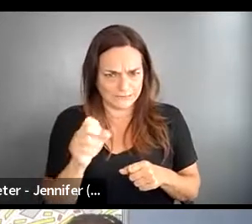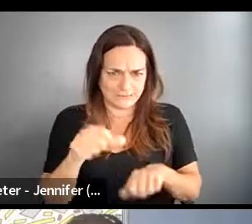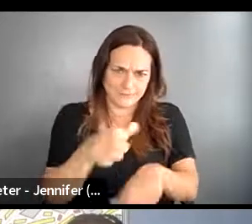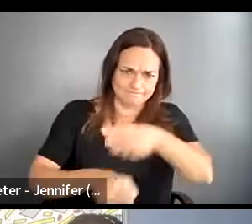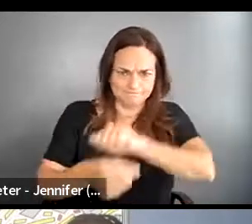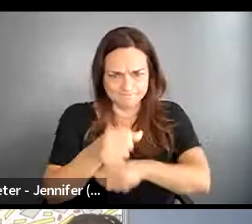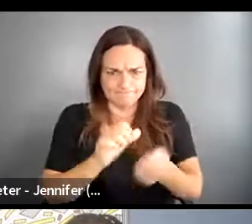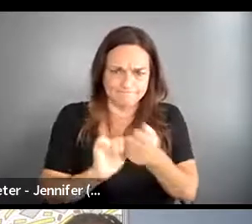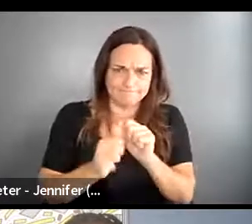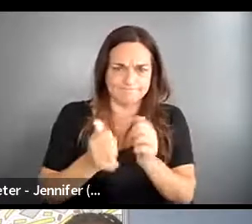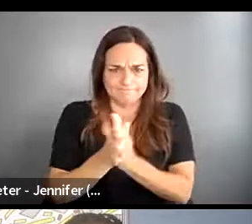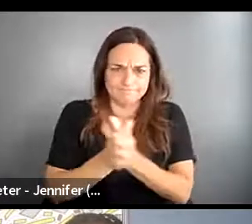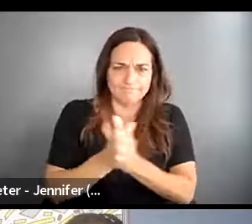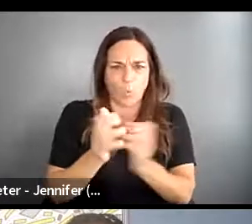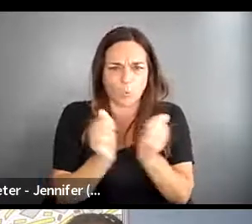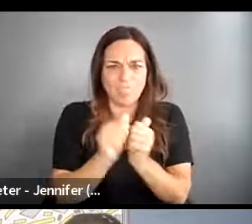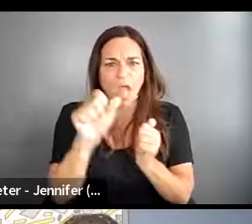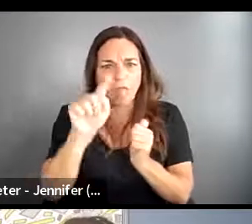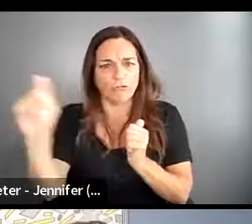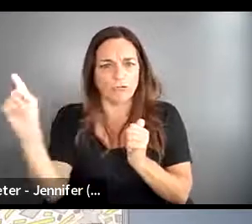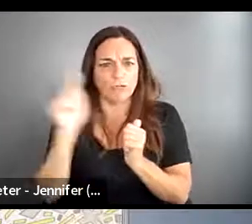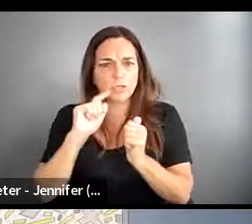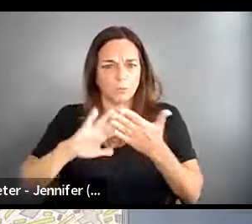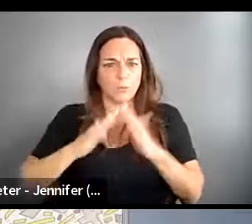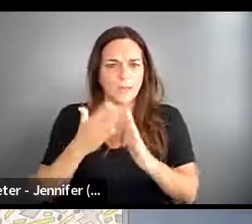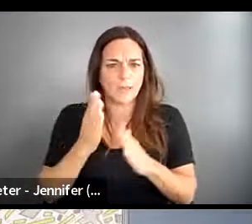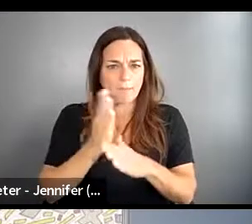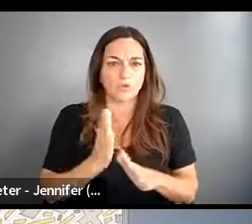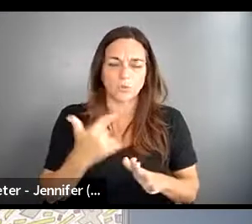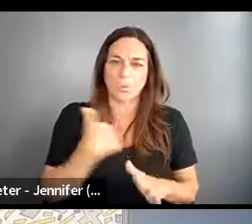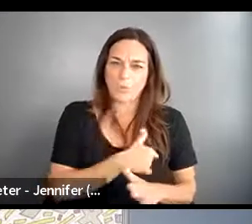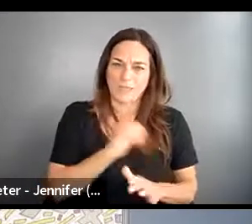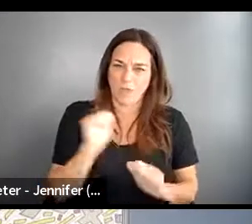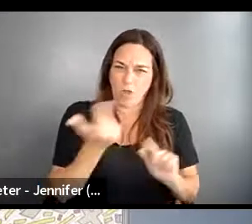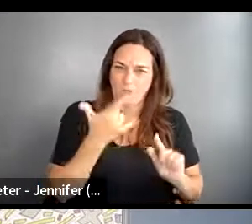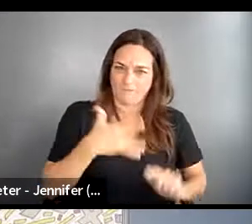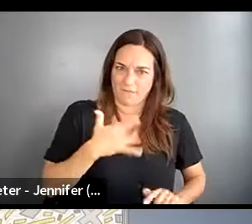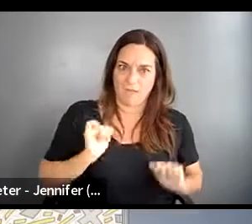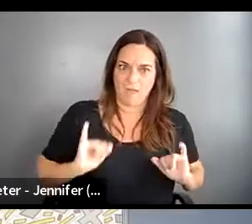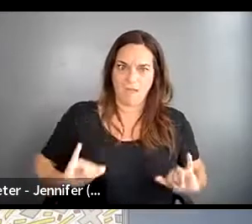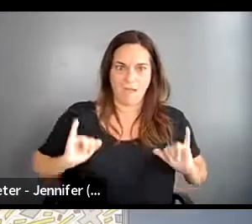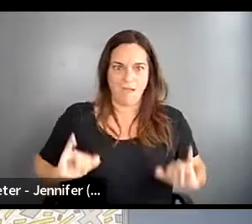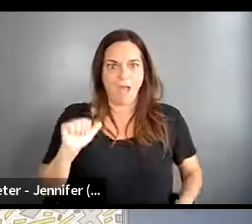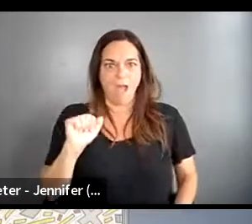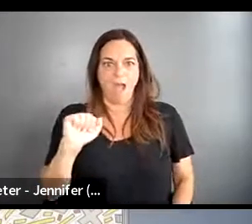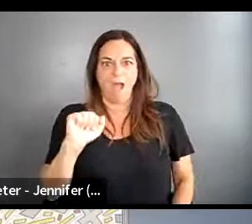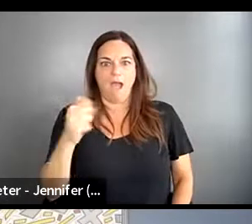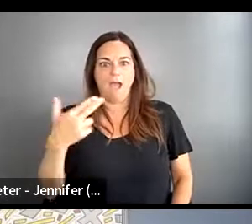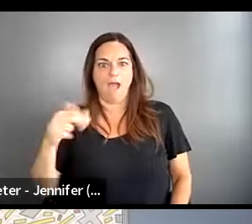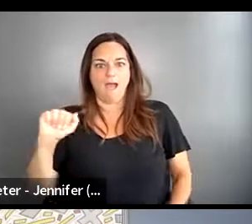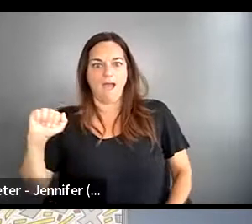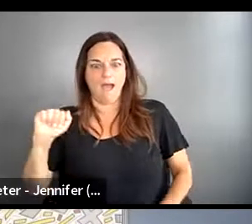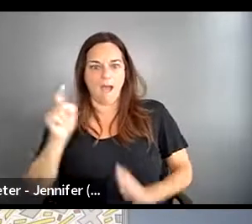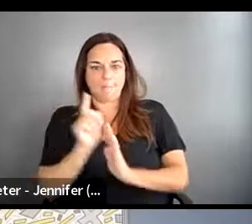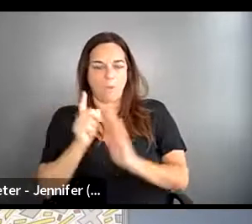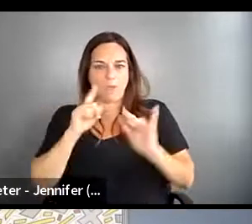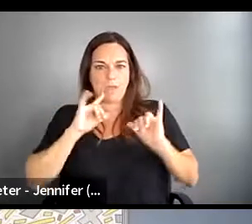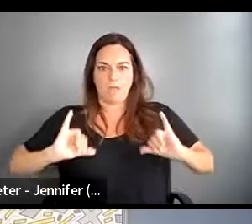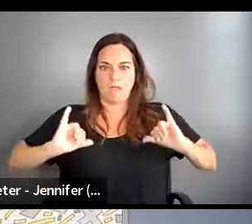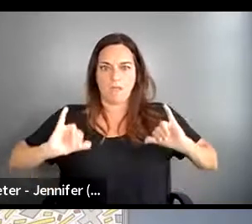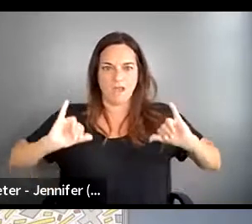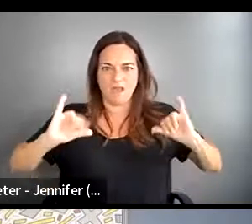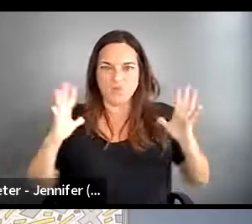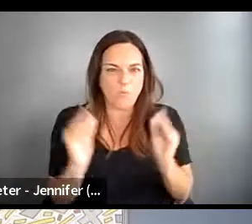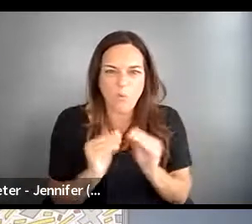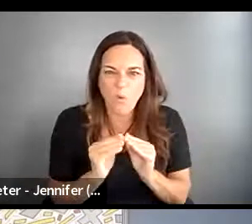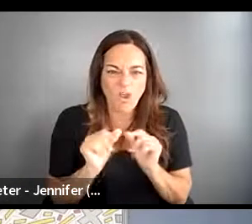community partners is we're all having kind of this like aha moment of like, again, it's no longer sustainable